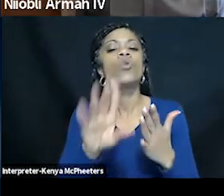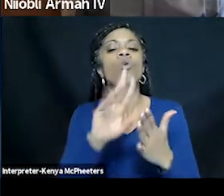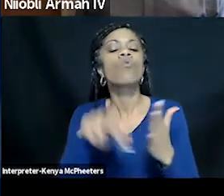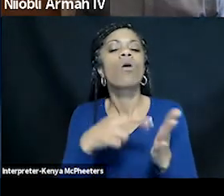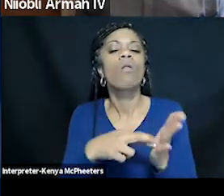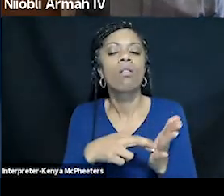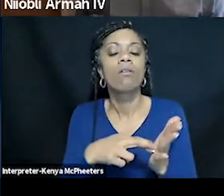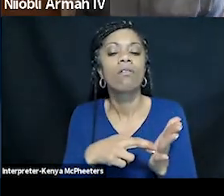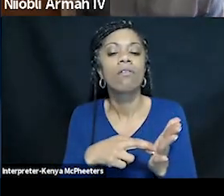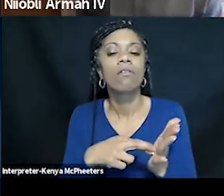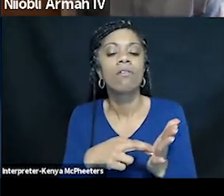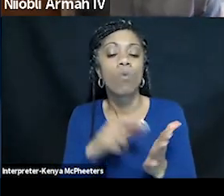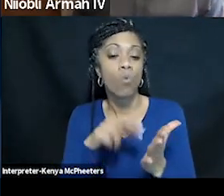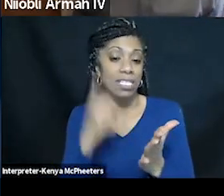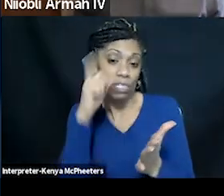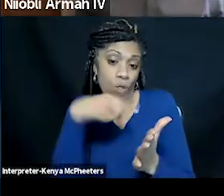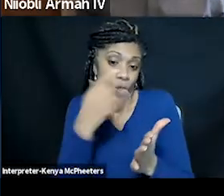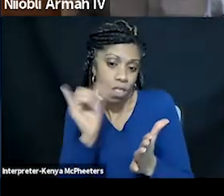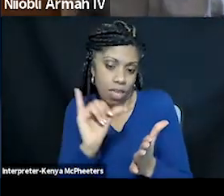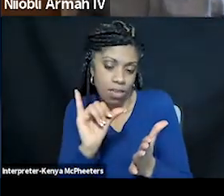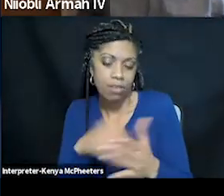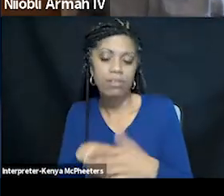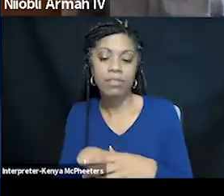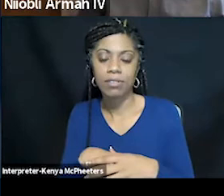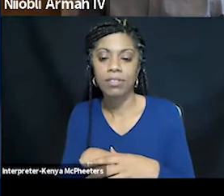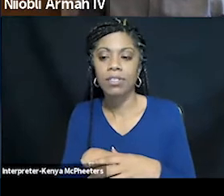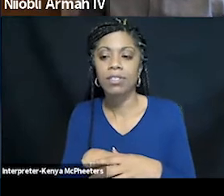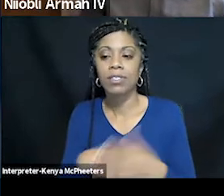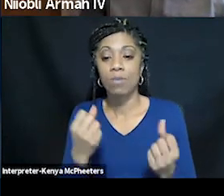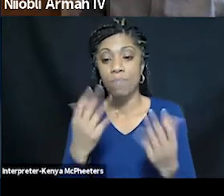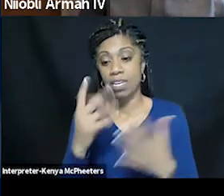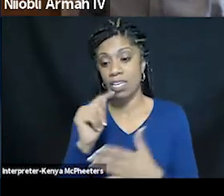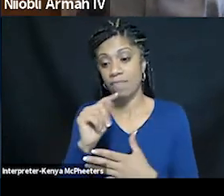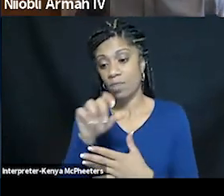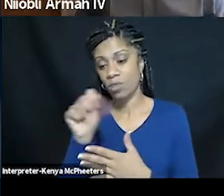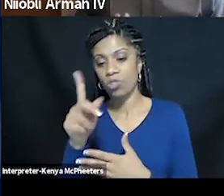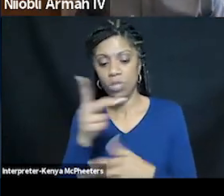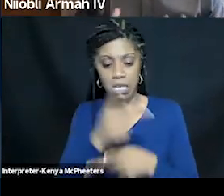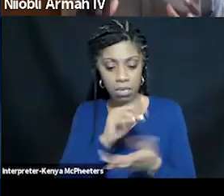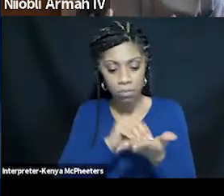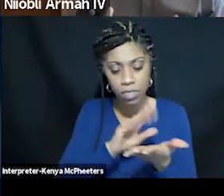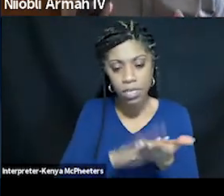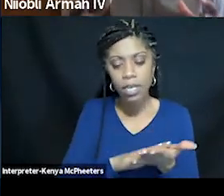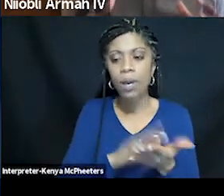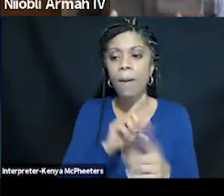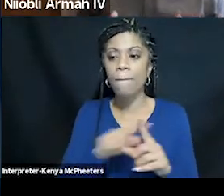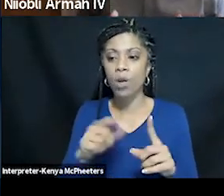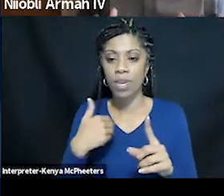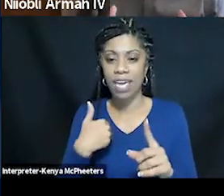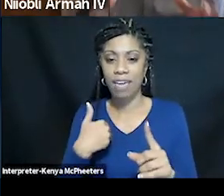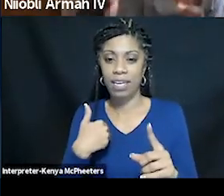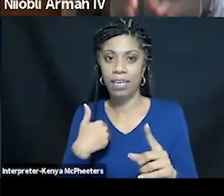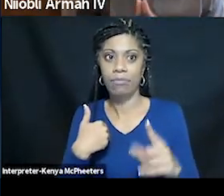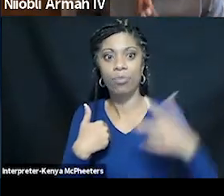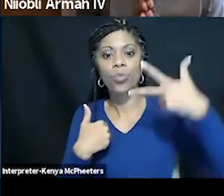of the tools are going to be complementary to this next section, and so you can go back and reference them. But there's about 3 overarching